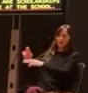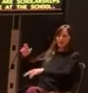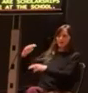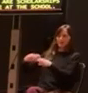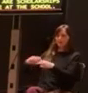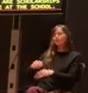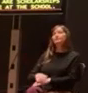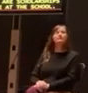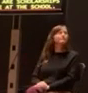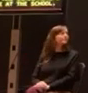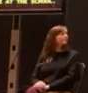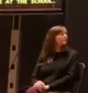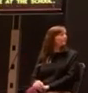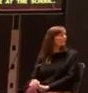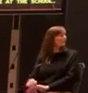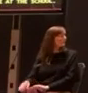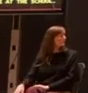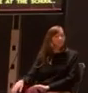was one